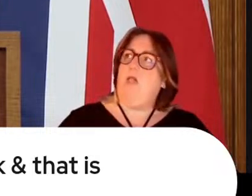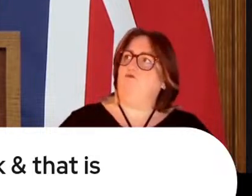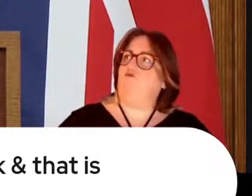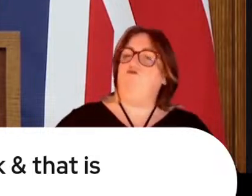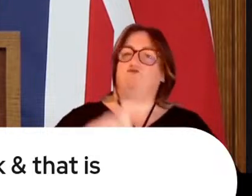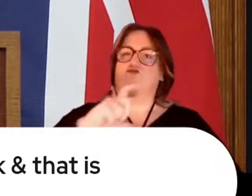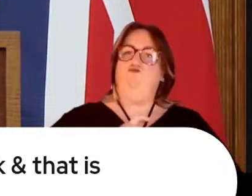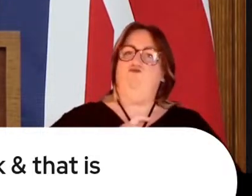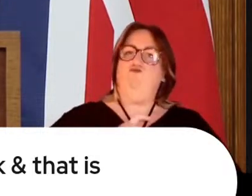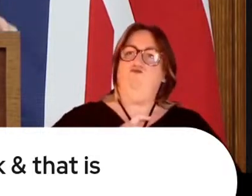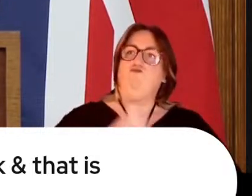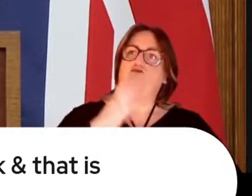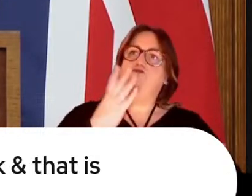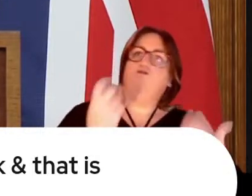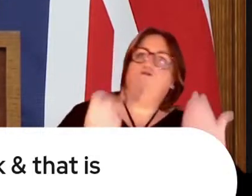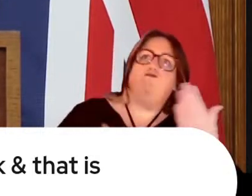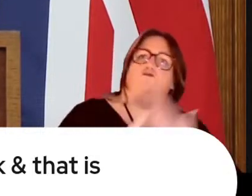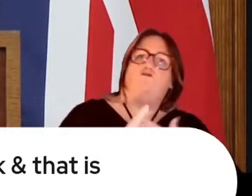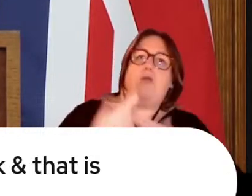words.